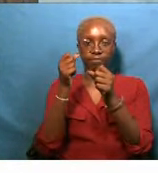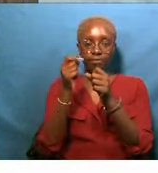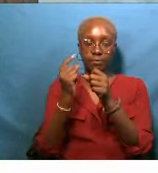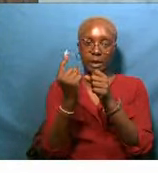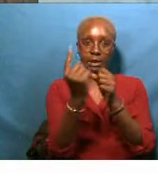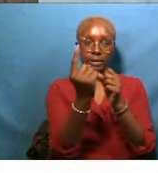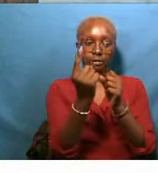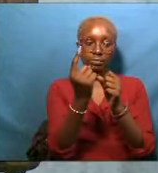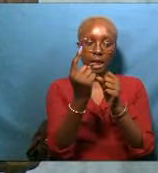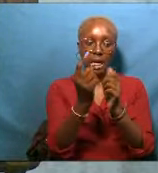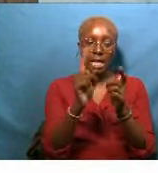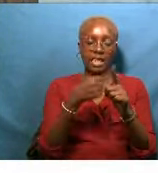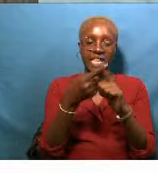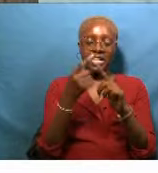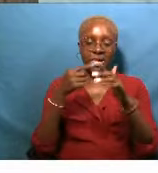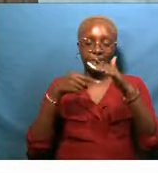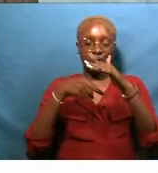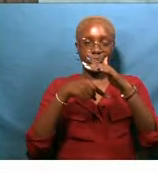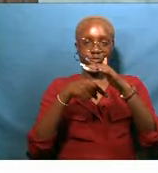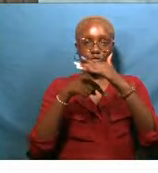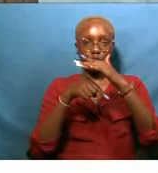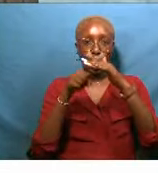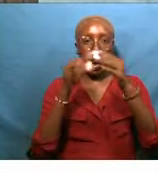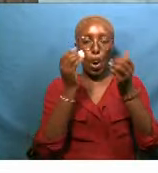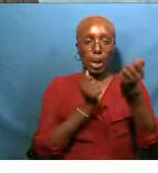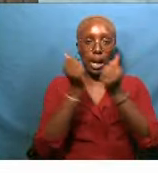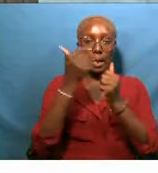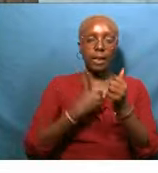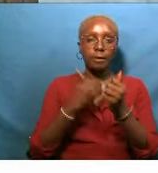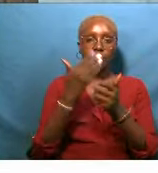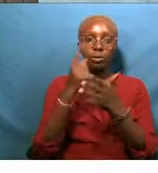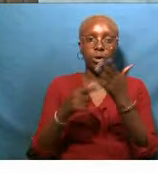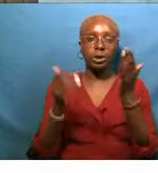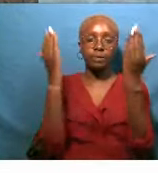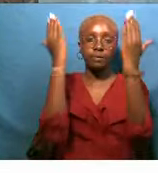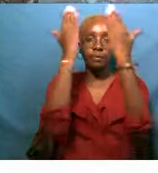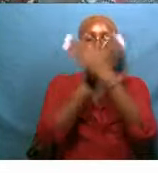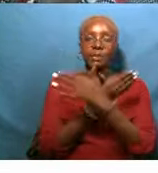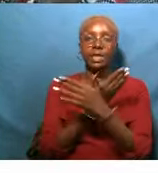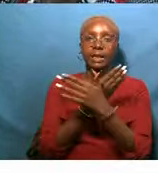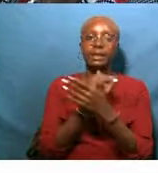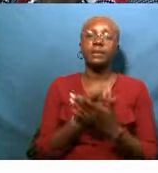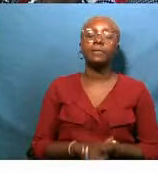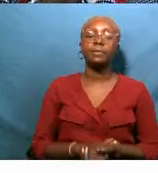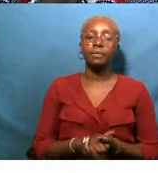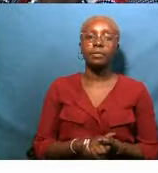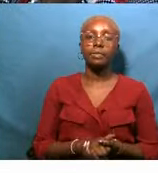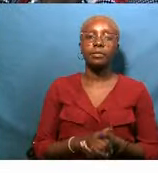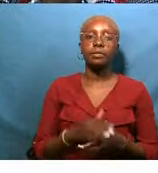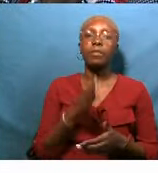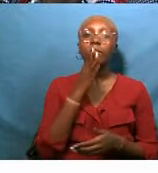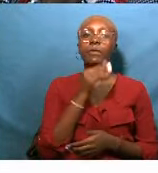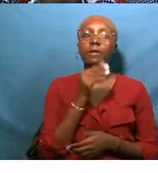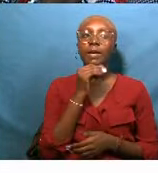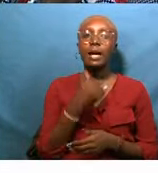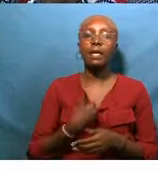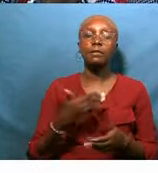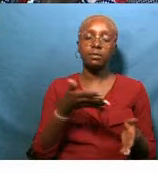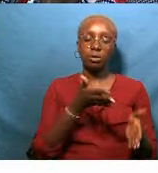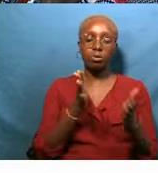brought darkness and a cool moment inside their car. The father got an